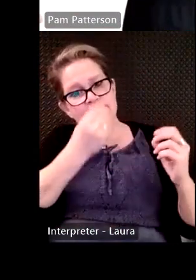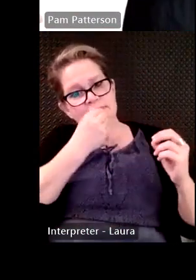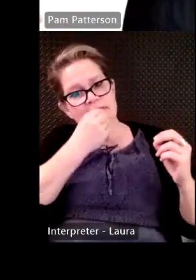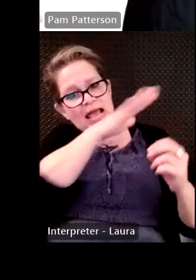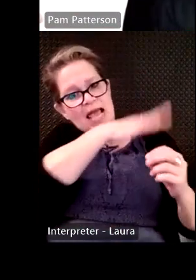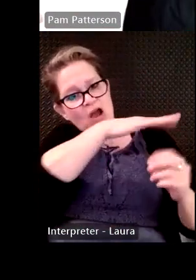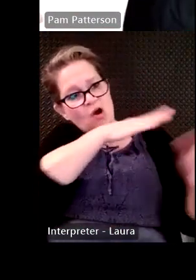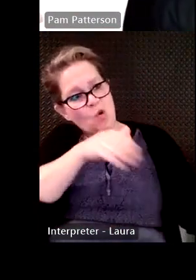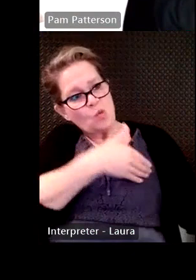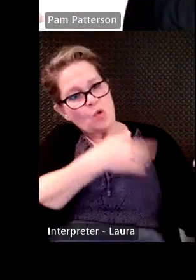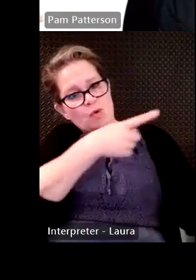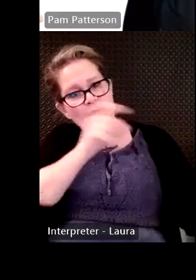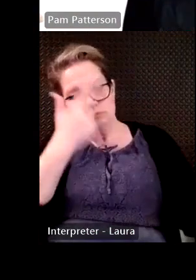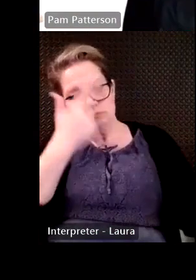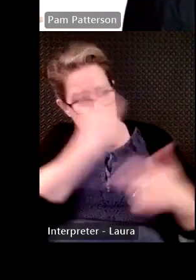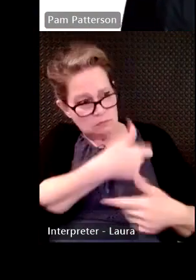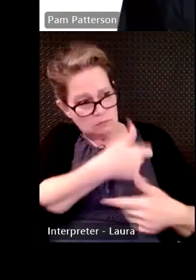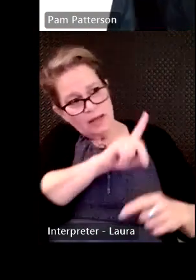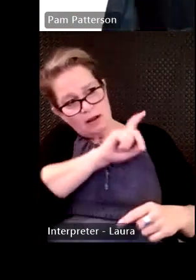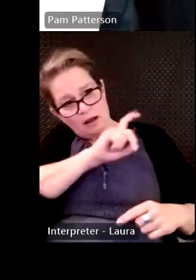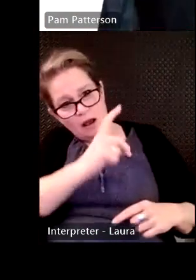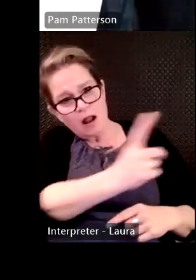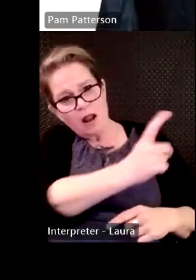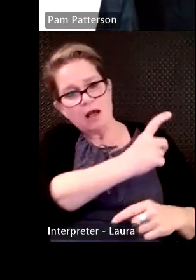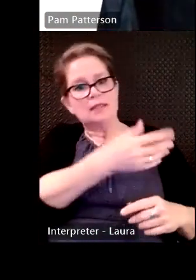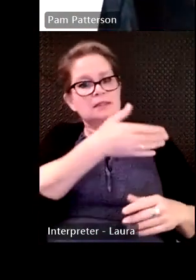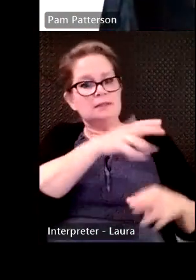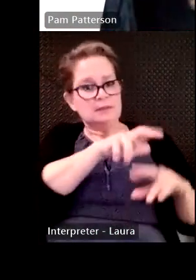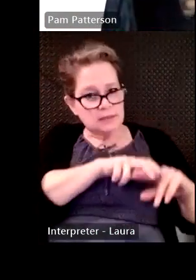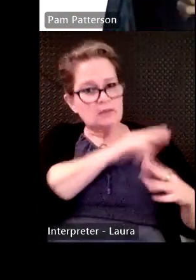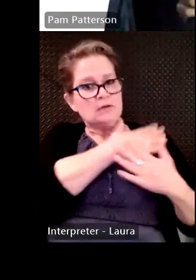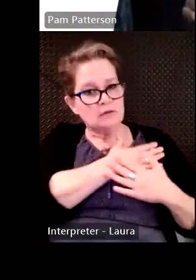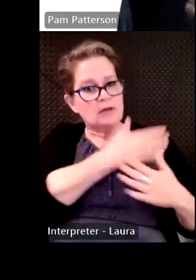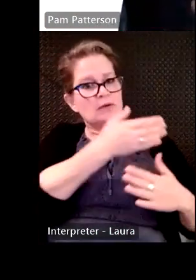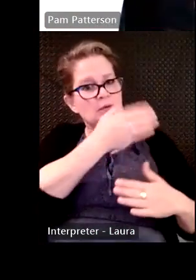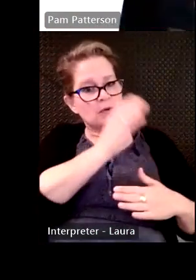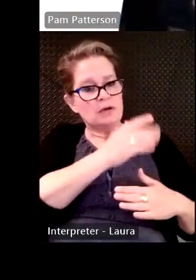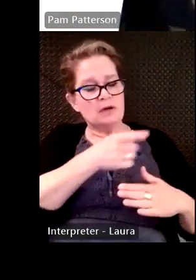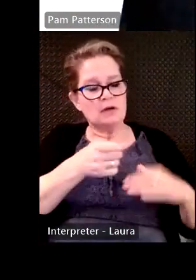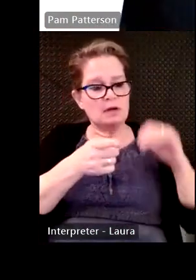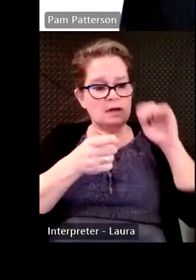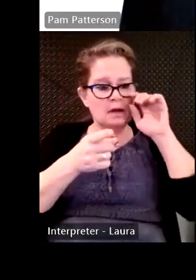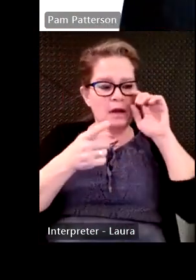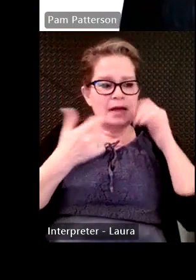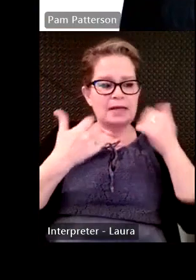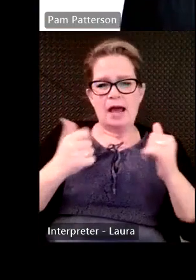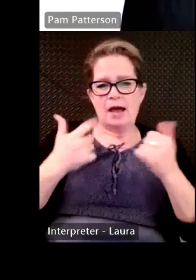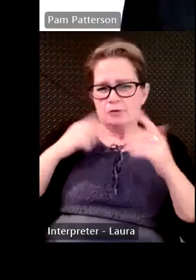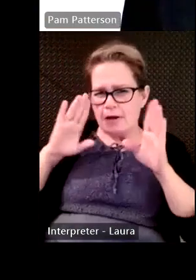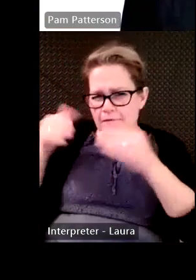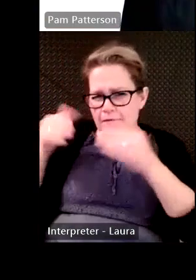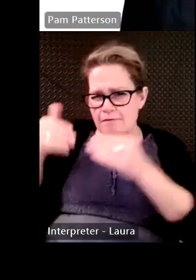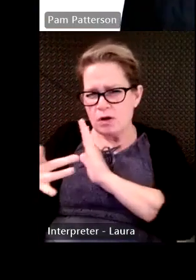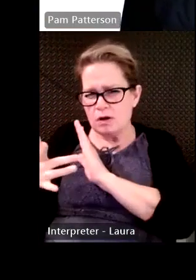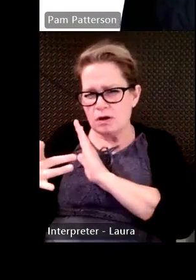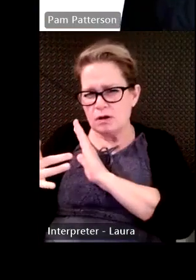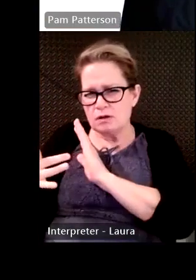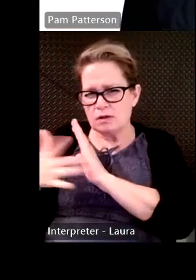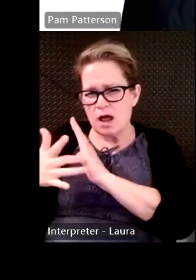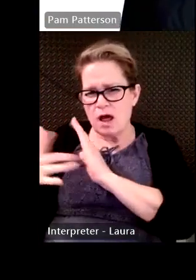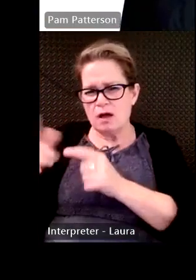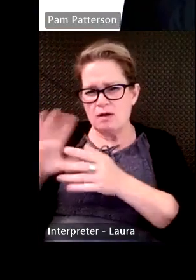was a little bit of an echo problem. We're going to try and address that. Was it bad? It wasn't so bad. It was just, but it was some of the people online were talking about it. So we'll try and work on